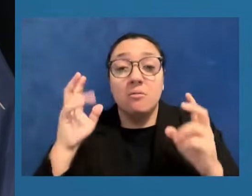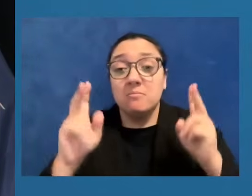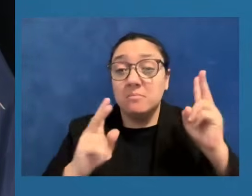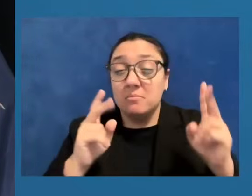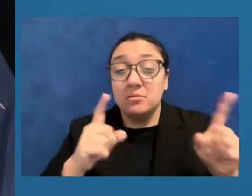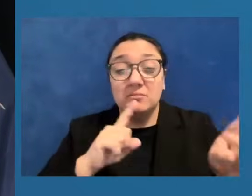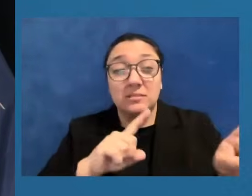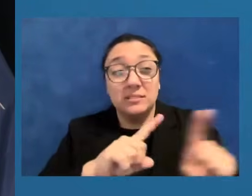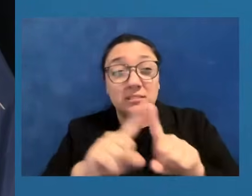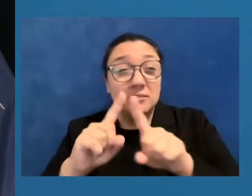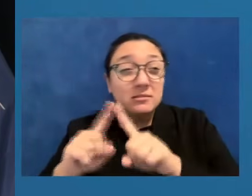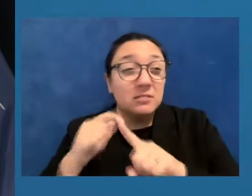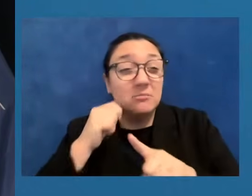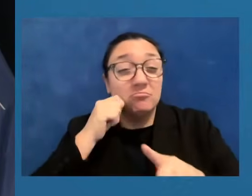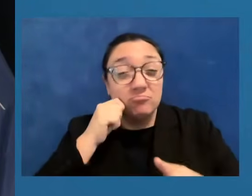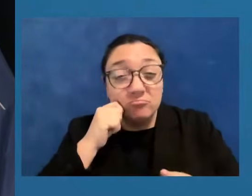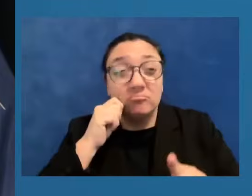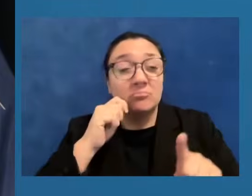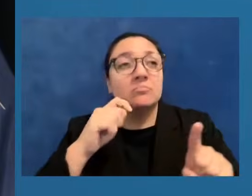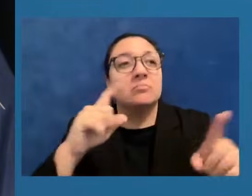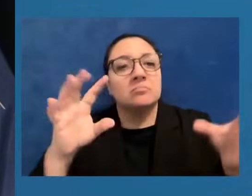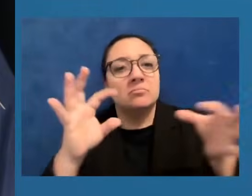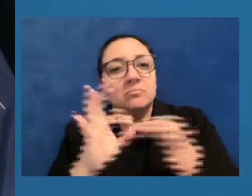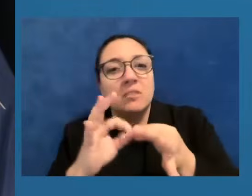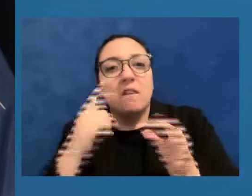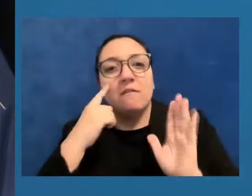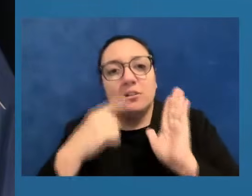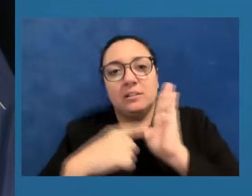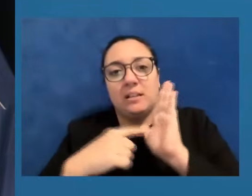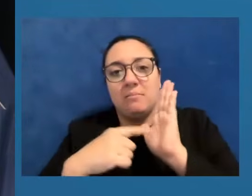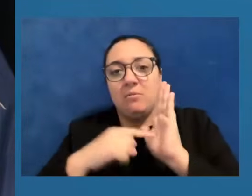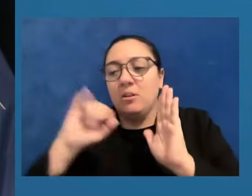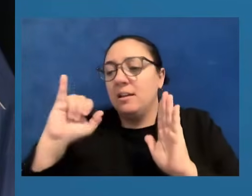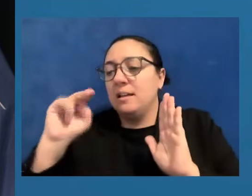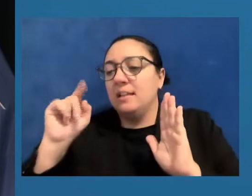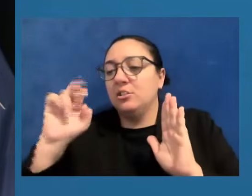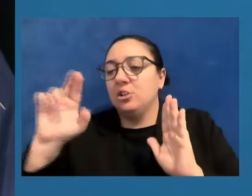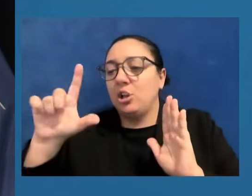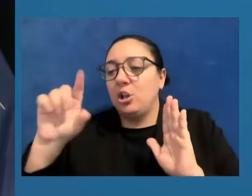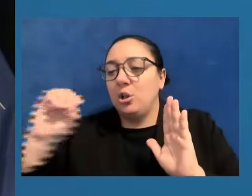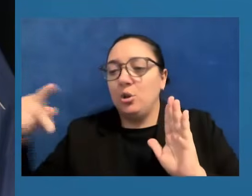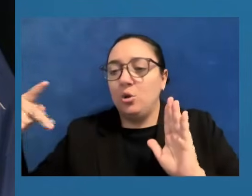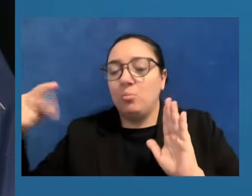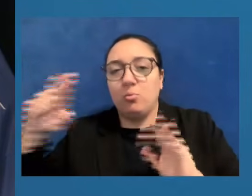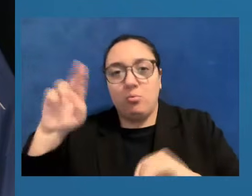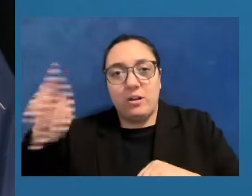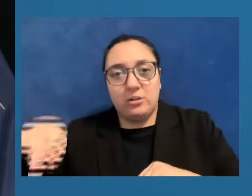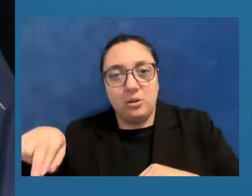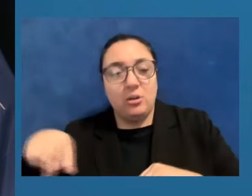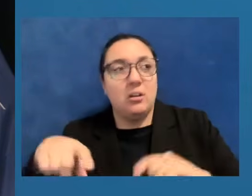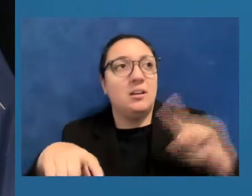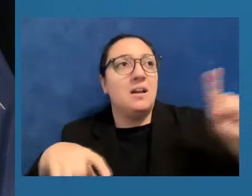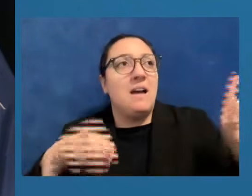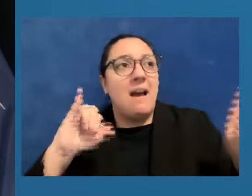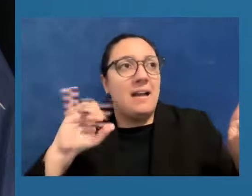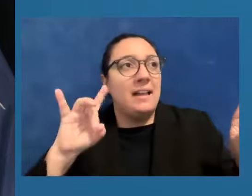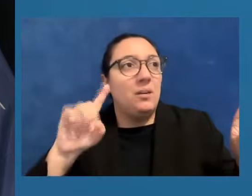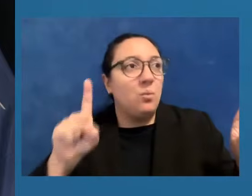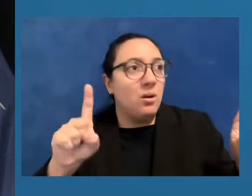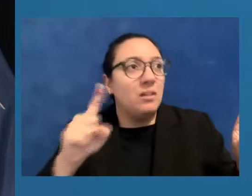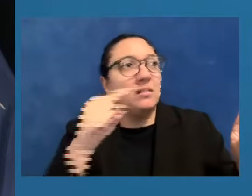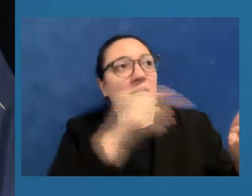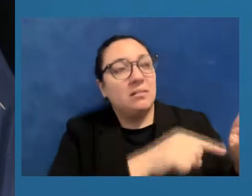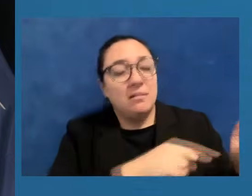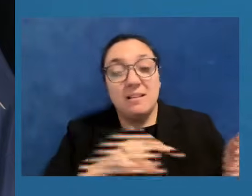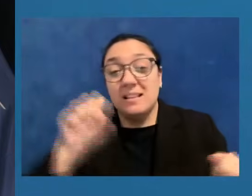these highways so long ago. The Interloop in Rochester, the Livingston Bridge in Albany we're working on right now, the I-81 in Syracuse. I was a student at